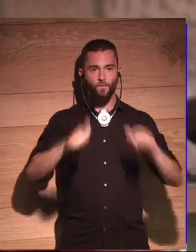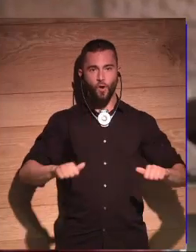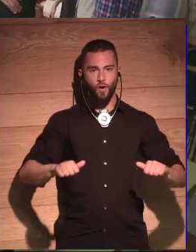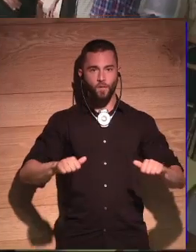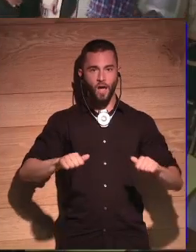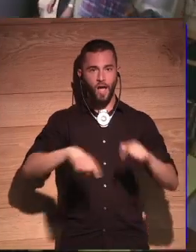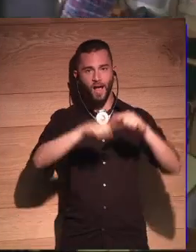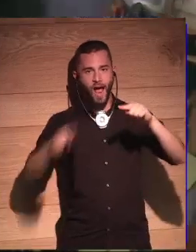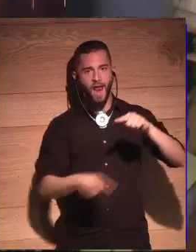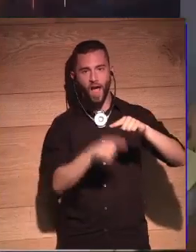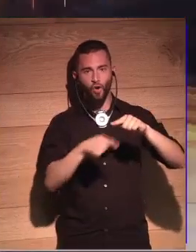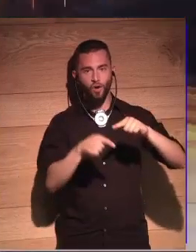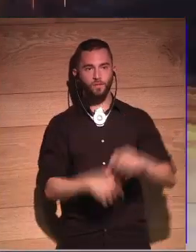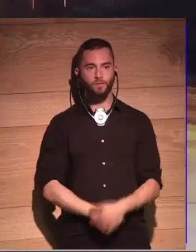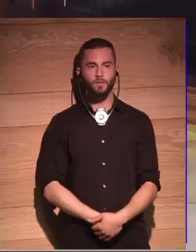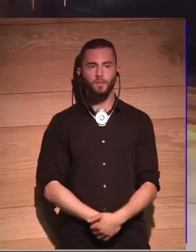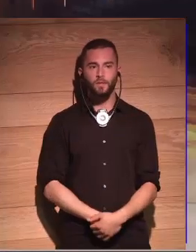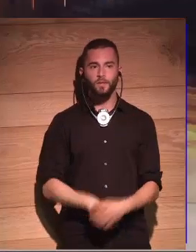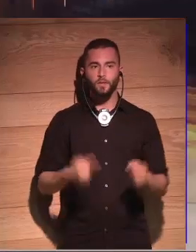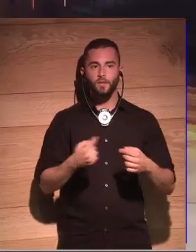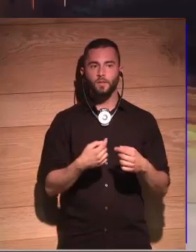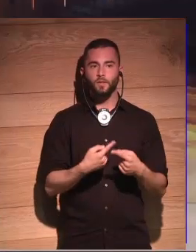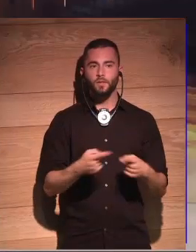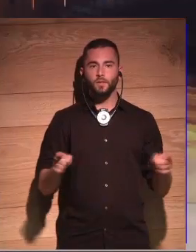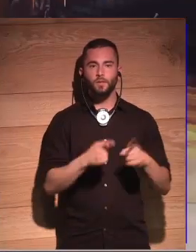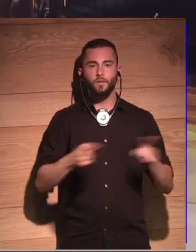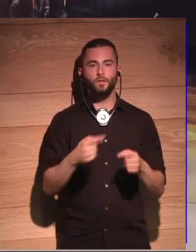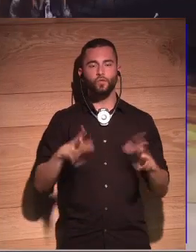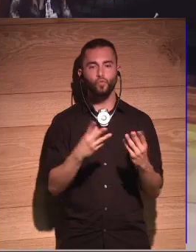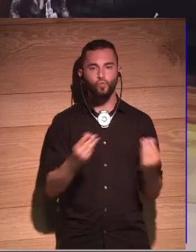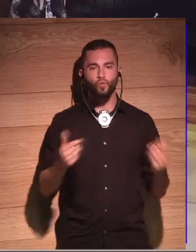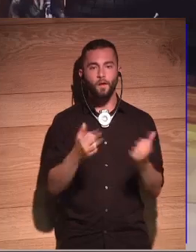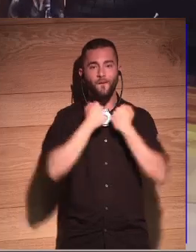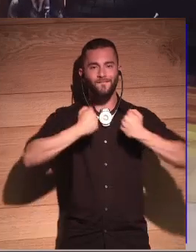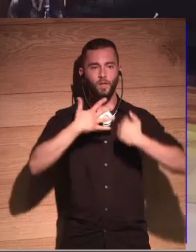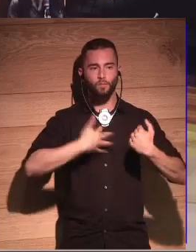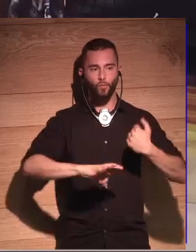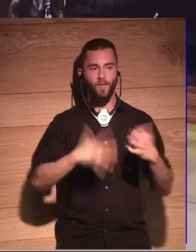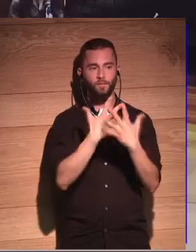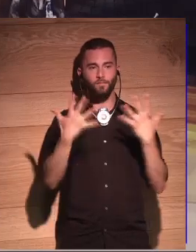They told us that an instrument had the shape of a snail.